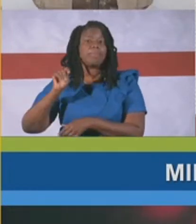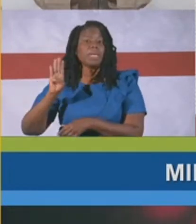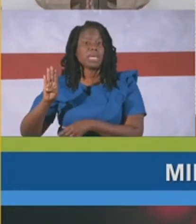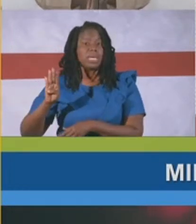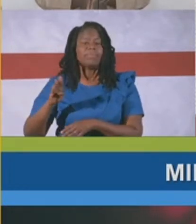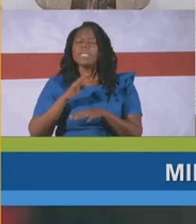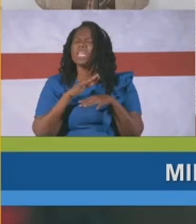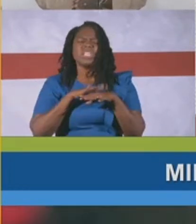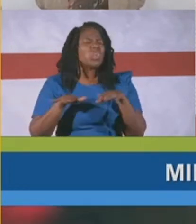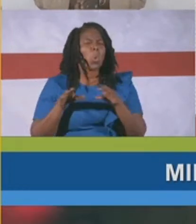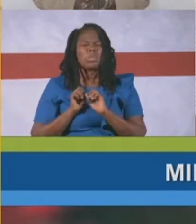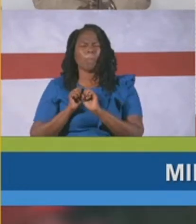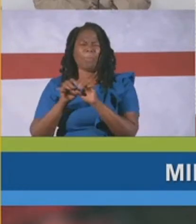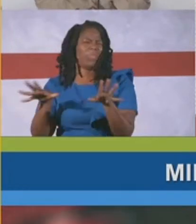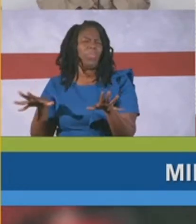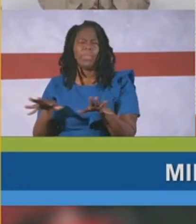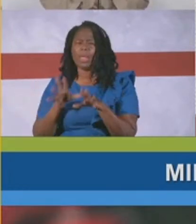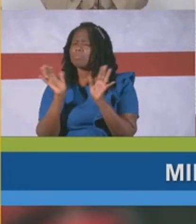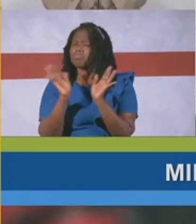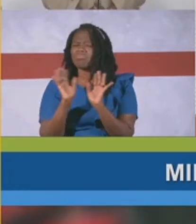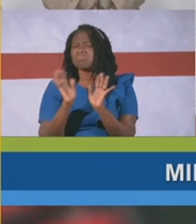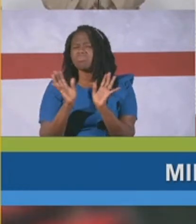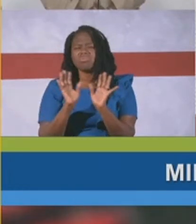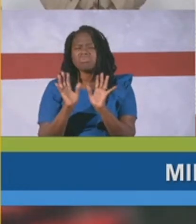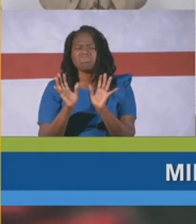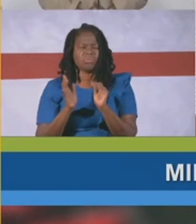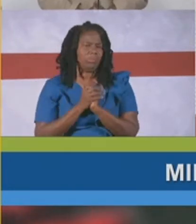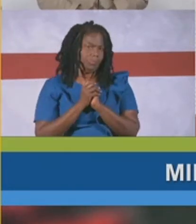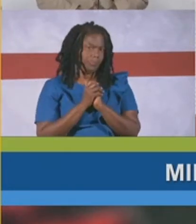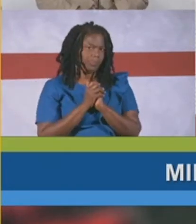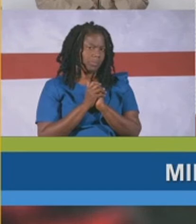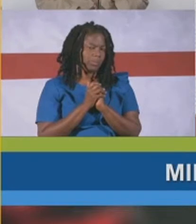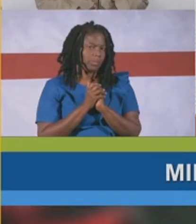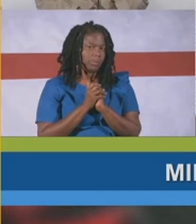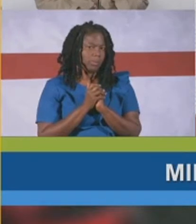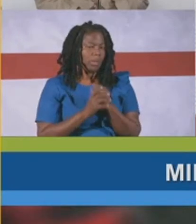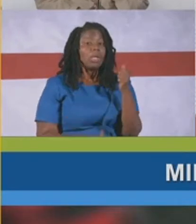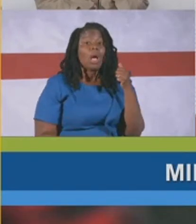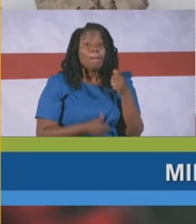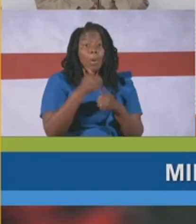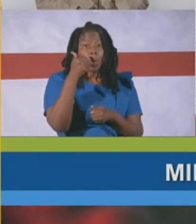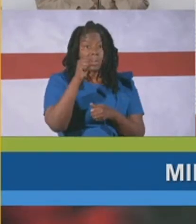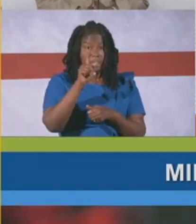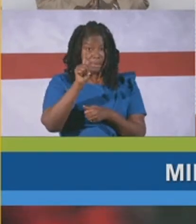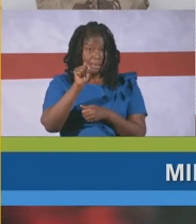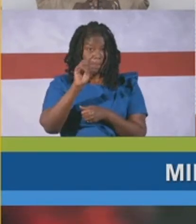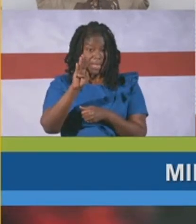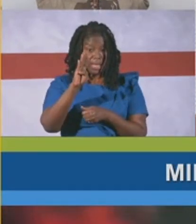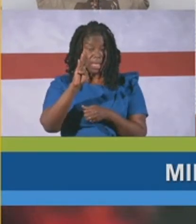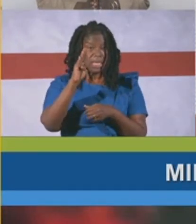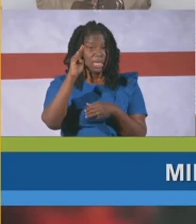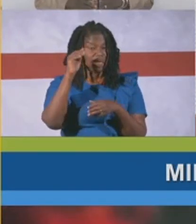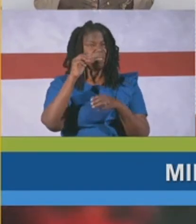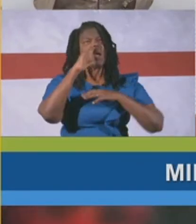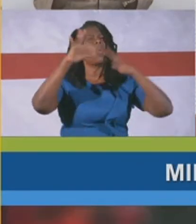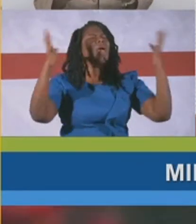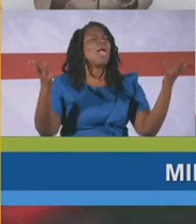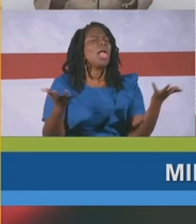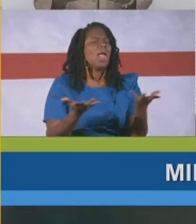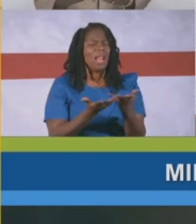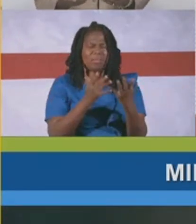TB that we call active and they have TB. Most of the TB in the world is concentrated